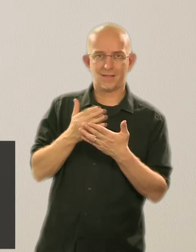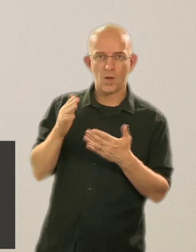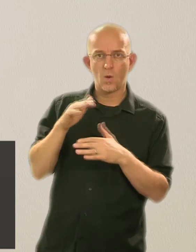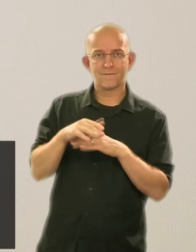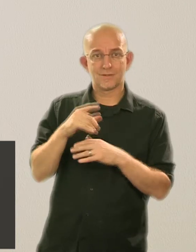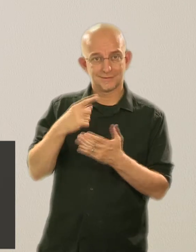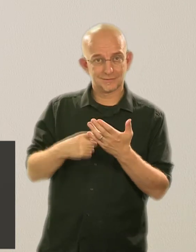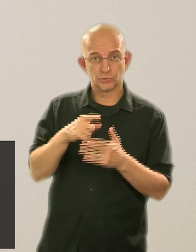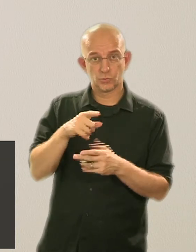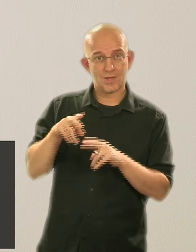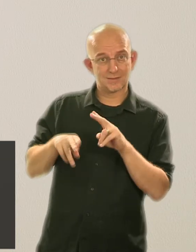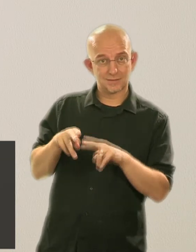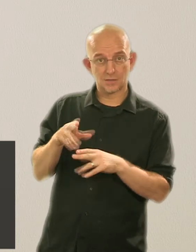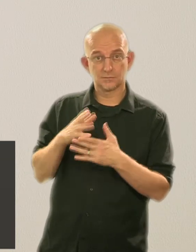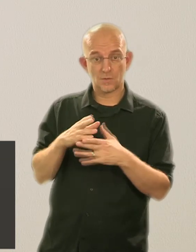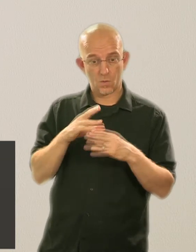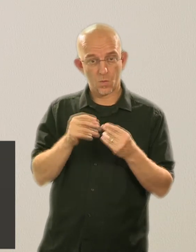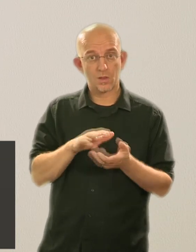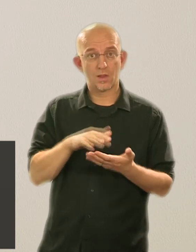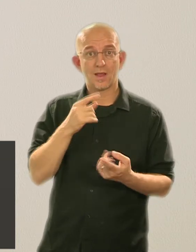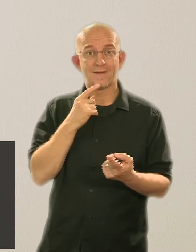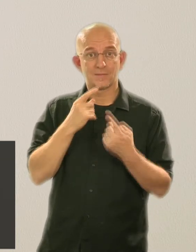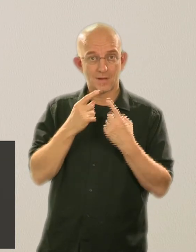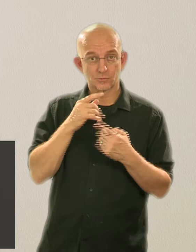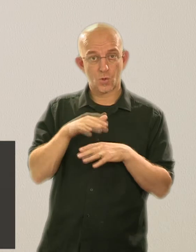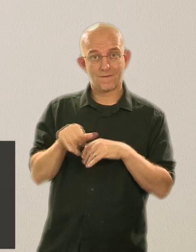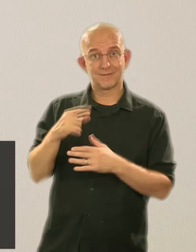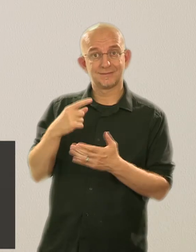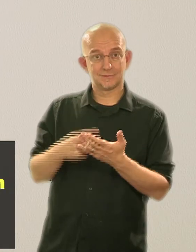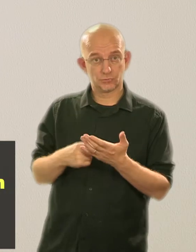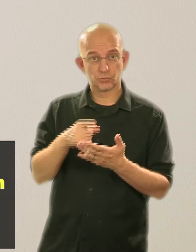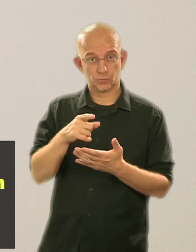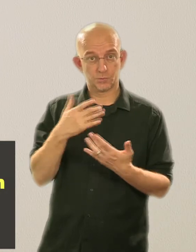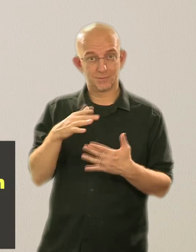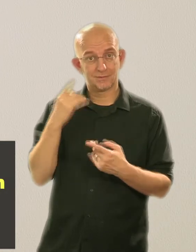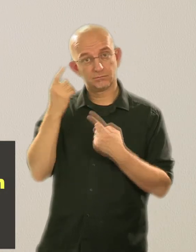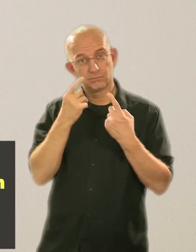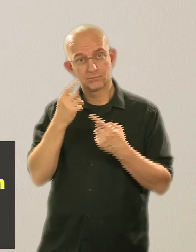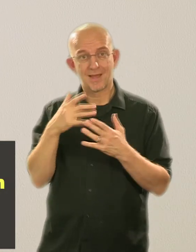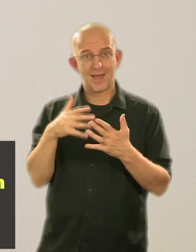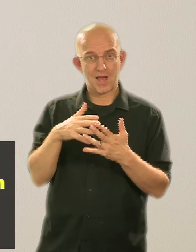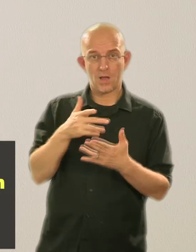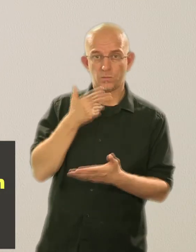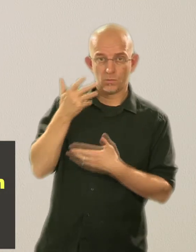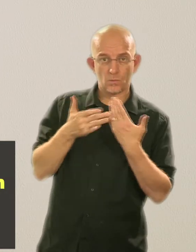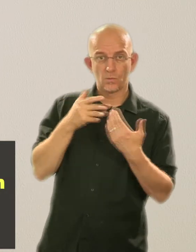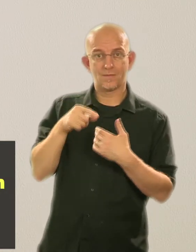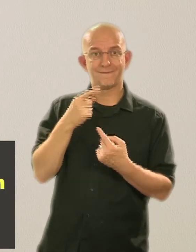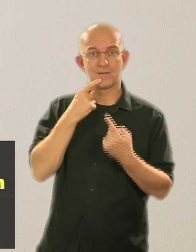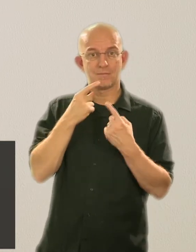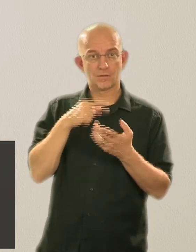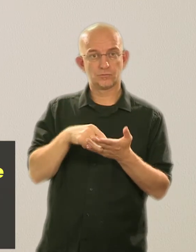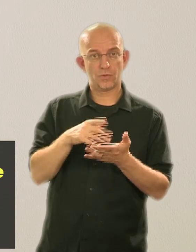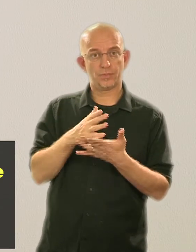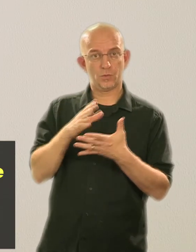assessor, it is your duty to be clear about the decision you are going to assess, that you have all the relevant information about that